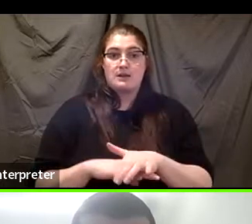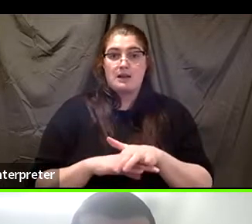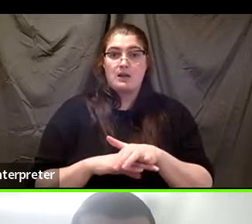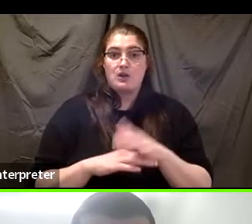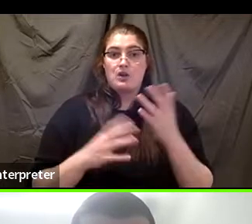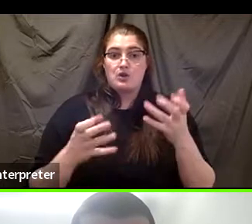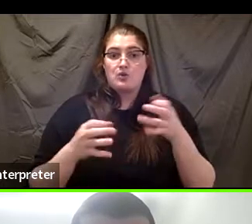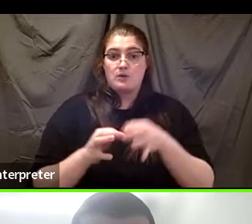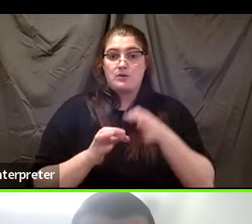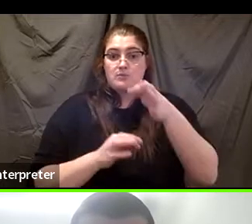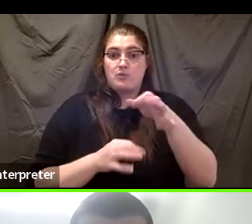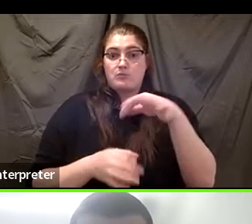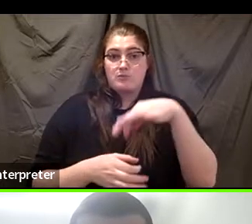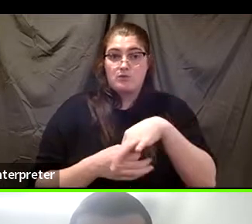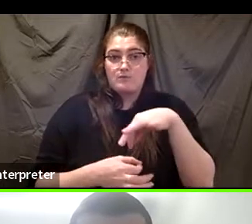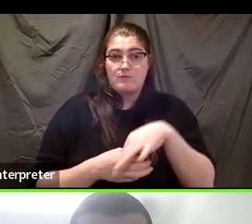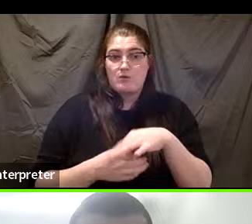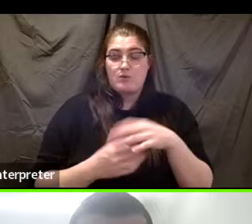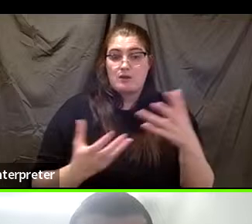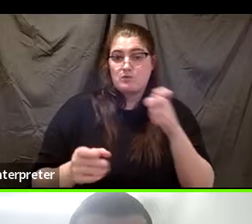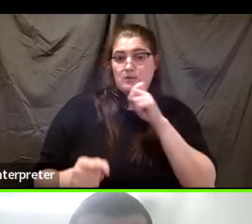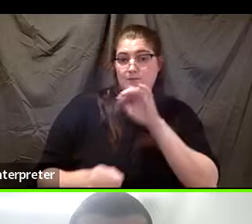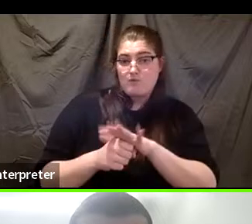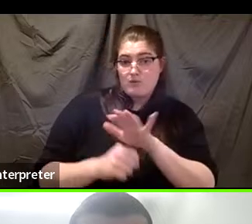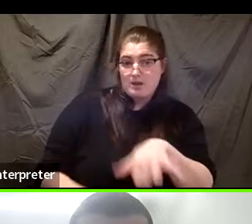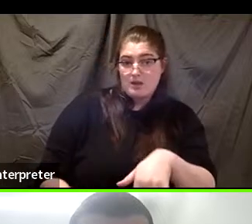to postpone the vote. Just want to confirm that.